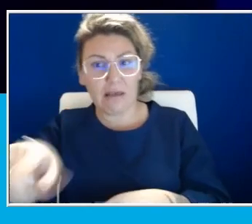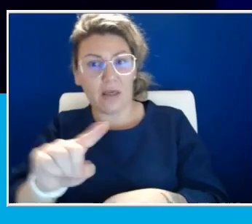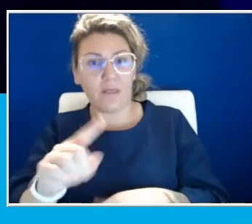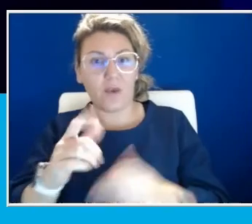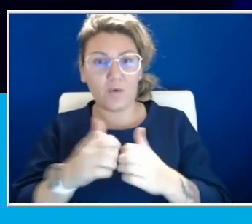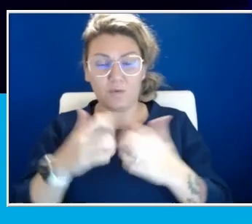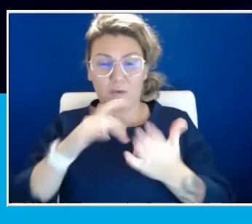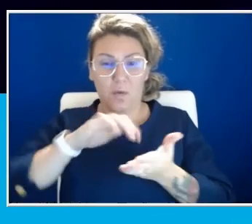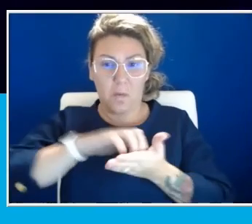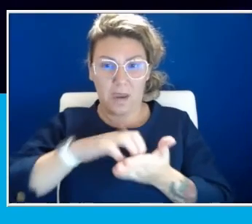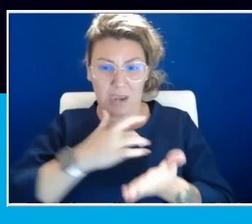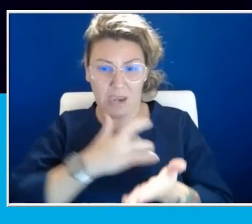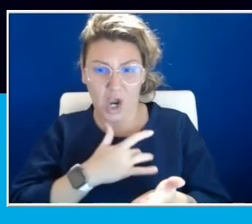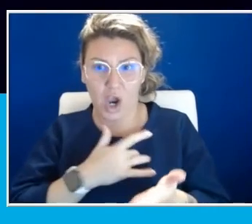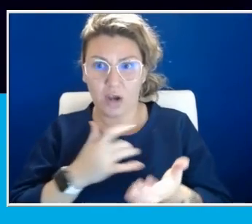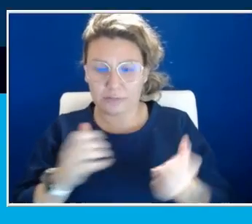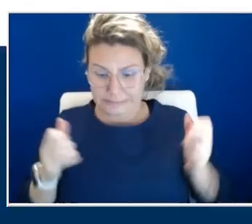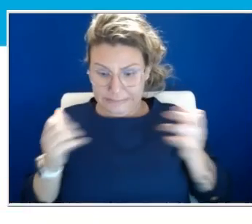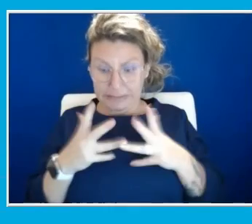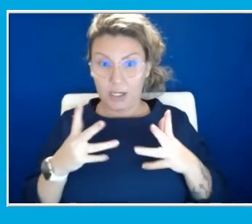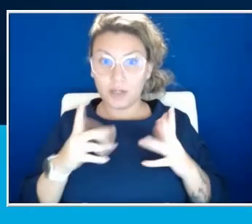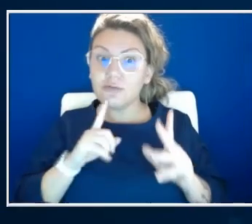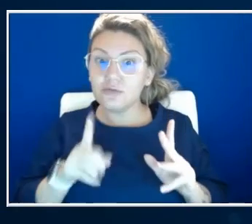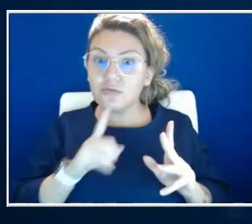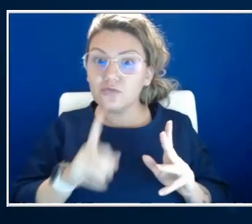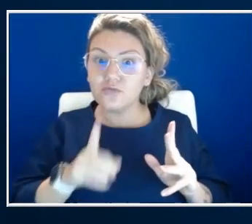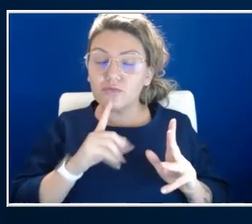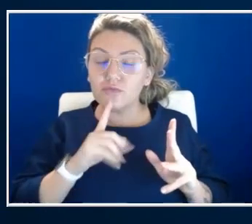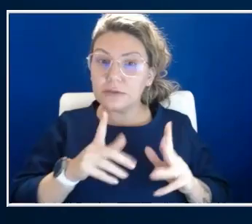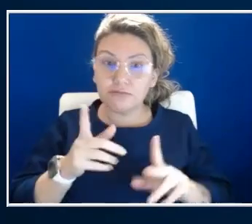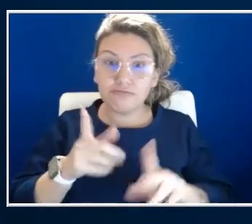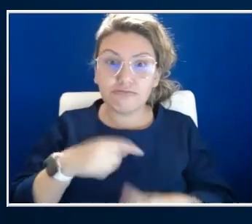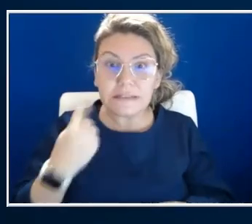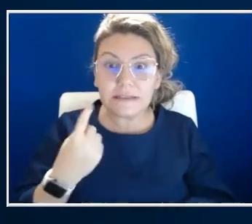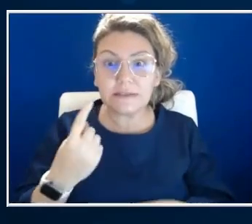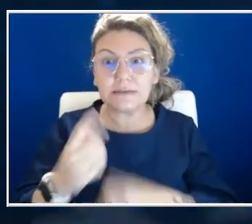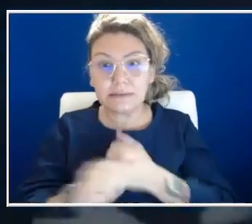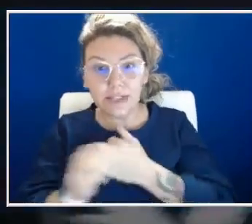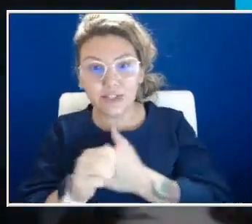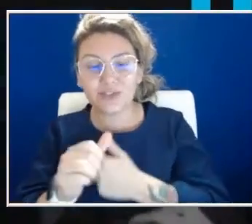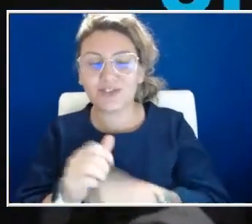those scares really put you in jeopardy? Join us Monday at 8.